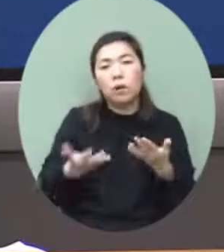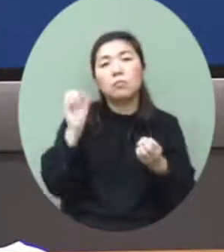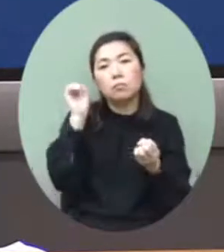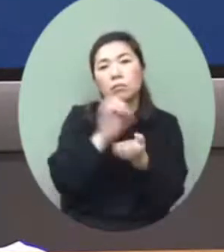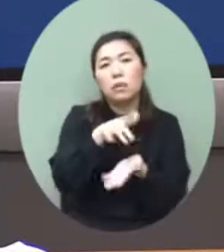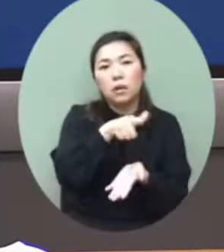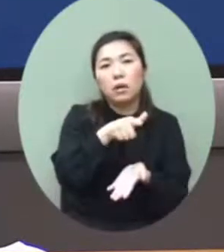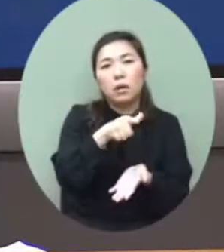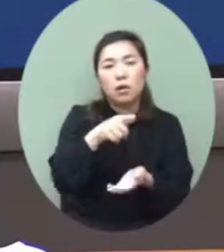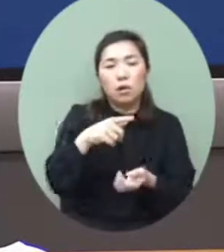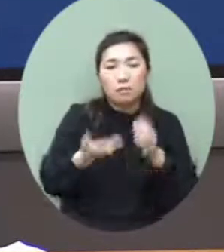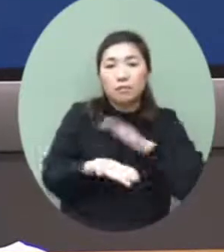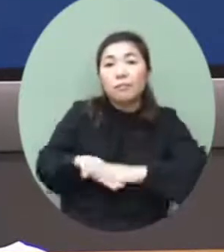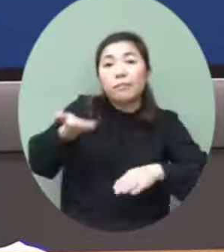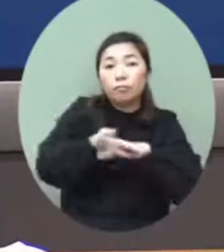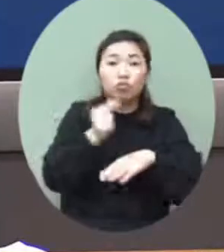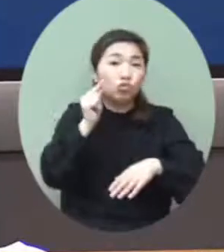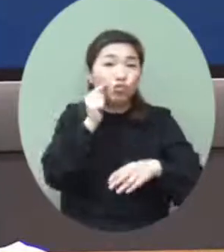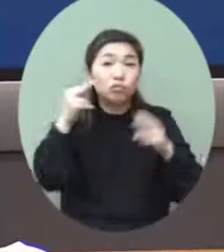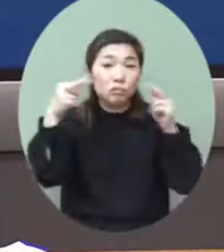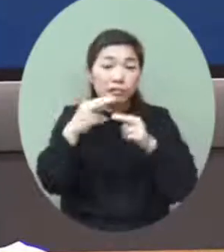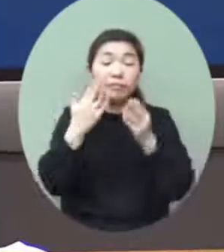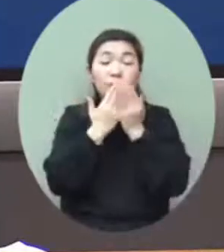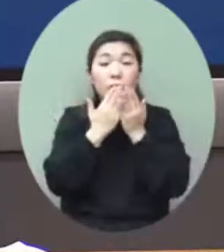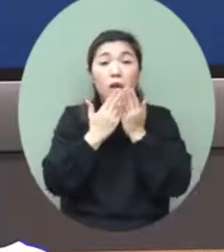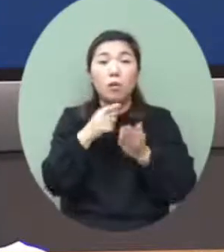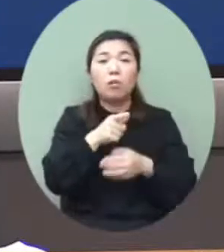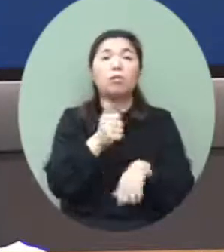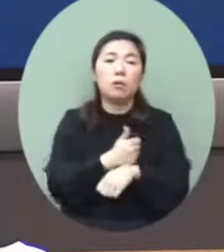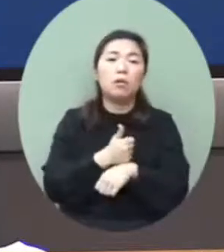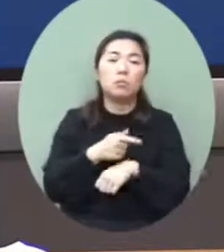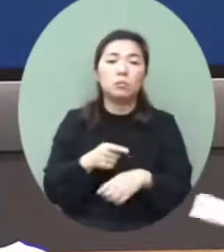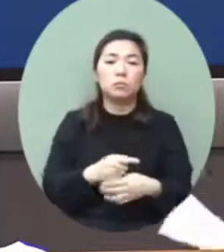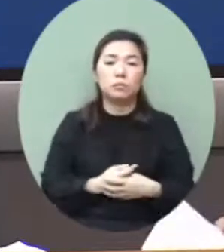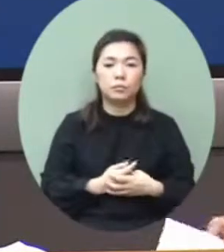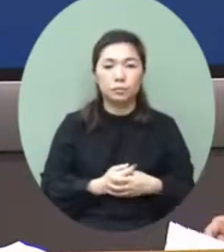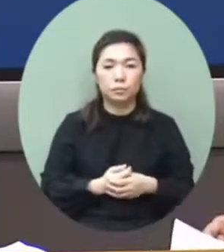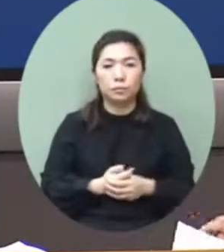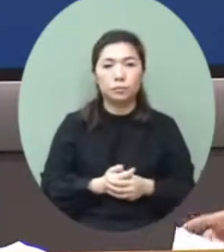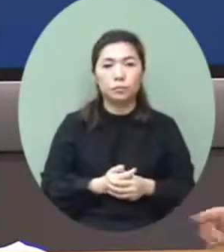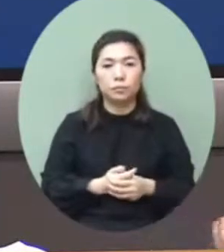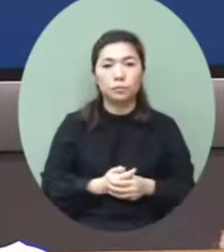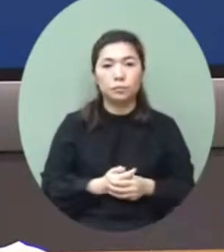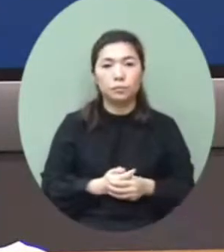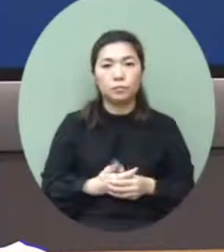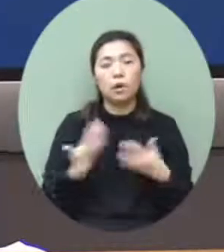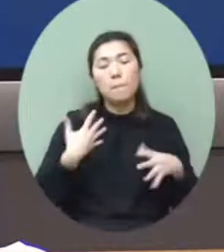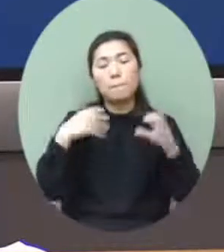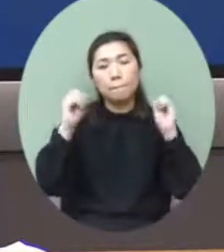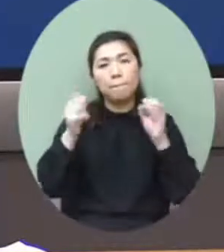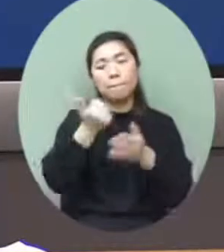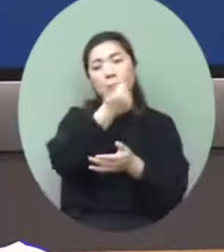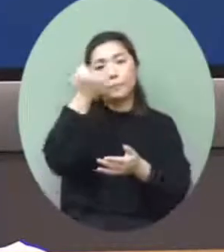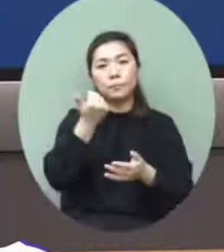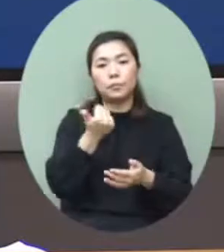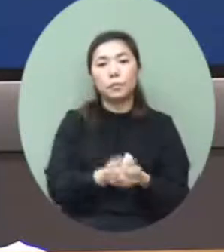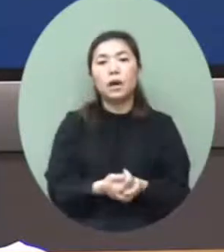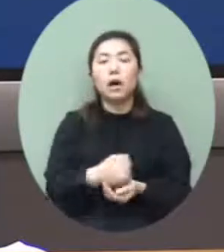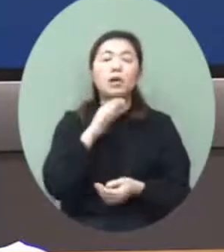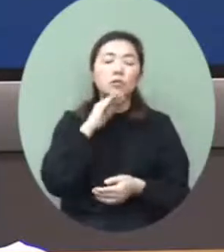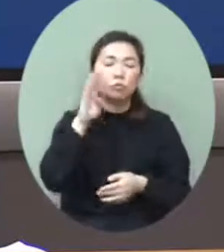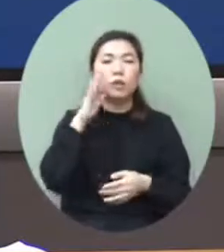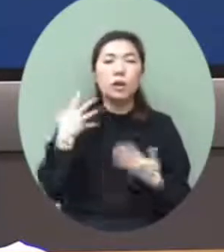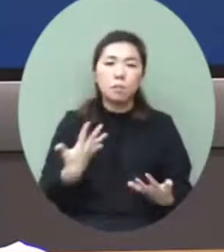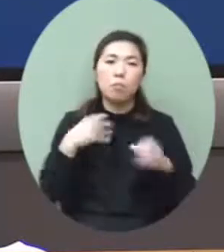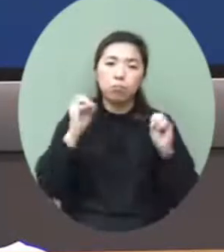90 or over 90% vaccination rate, and if primary students cannot catch up, then that may affect the chance of a resumption